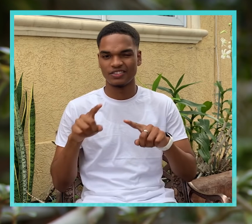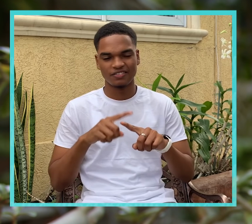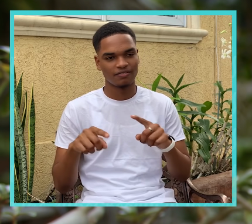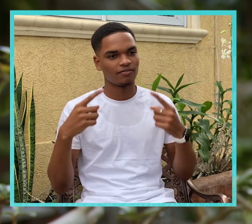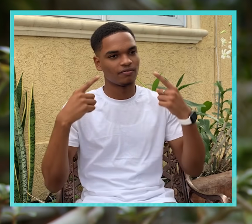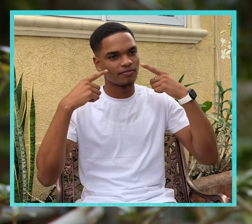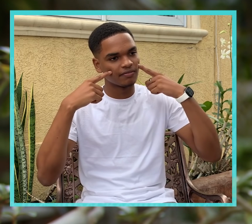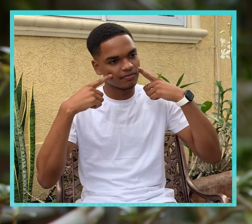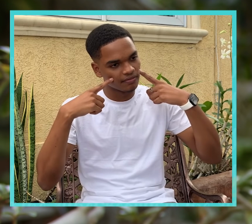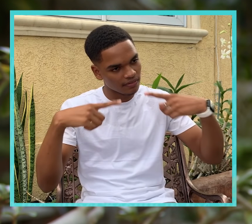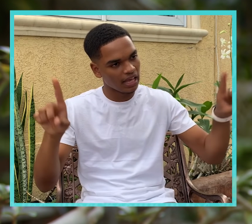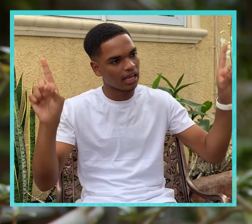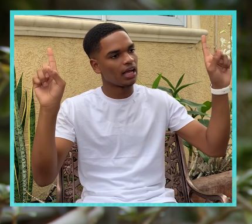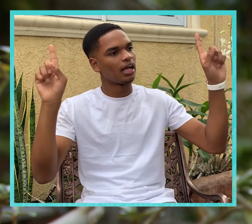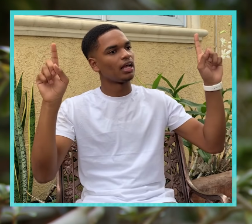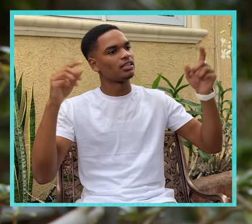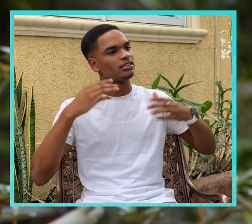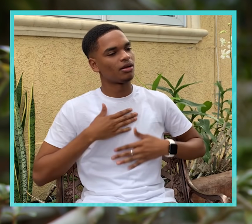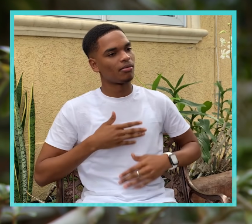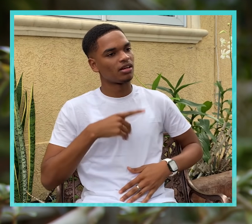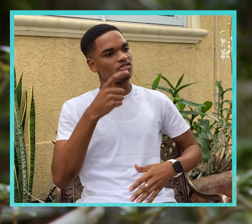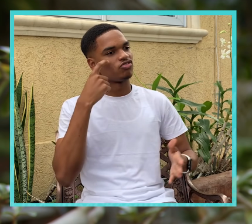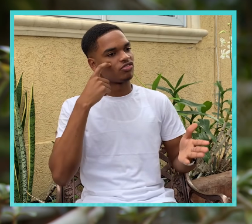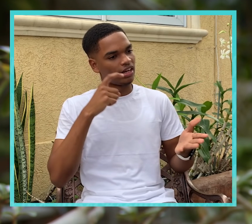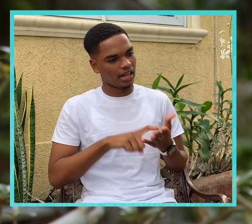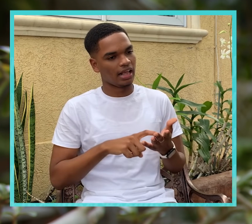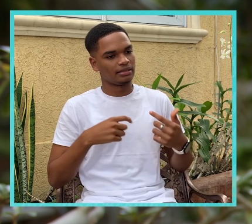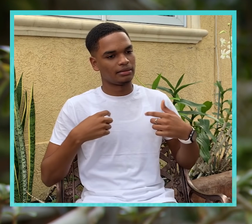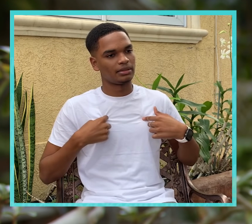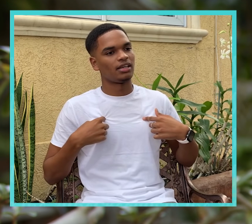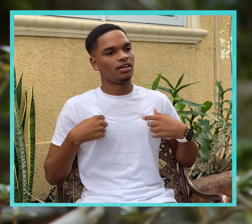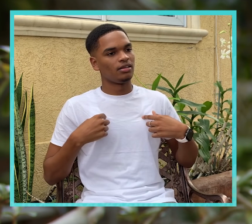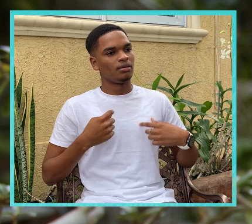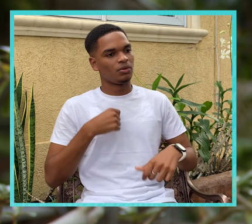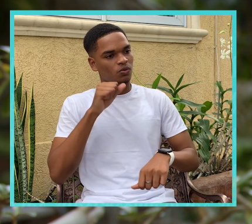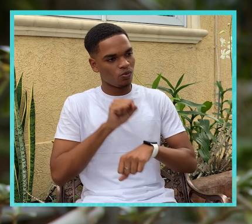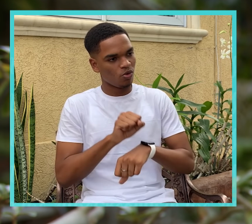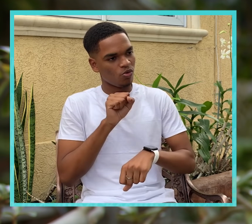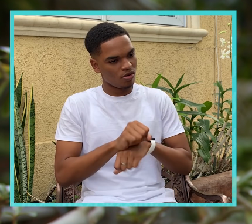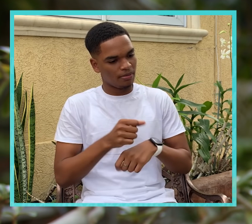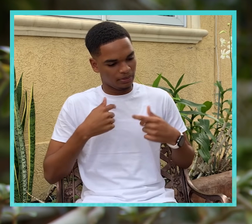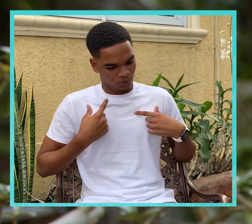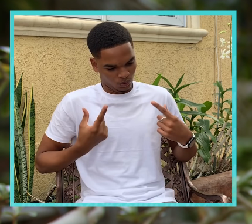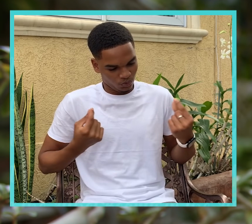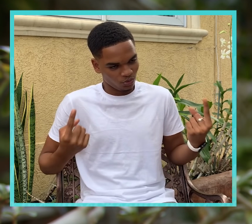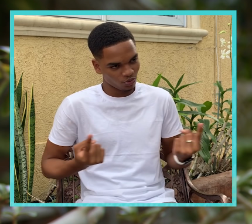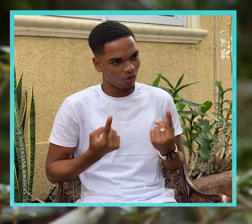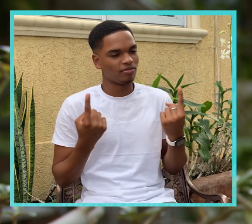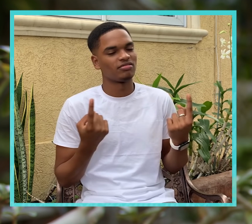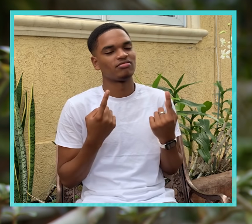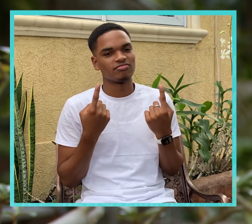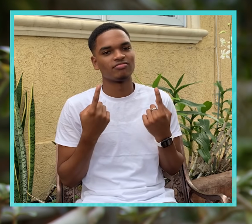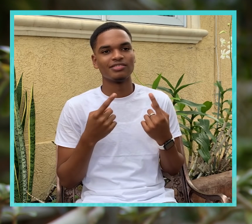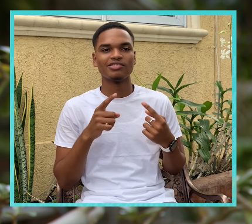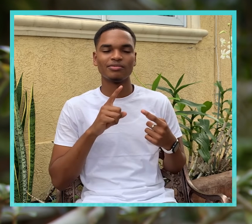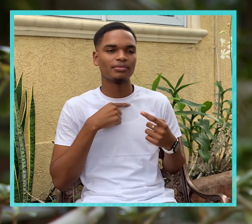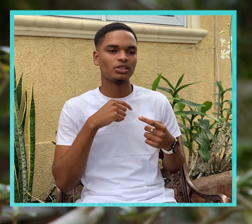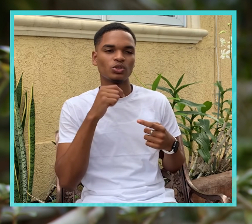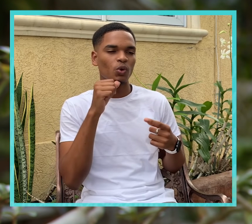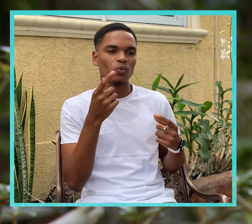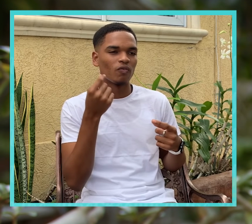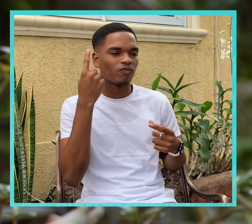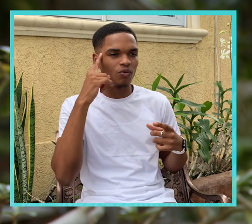Finally, somebody realized that, hmm, you're working, you're doing something. And again, I didn't do it for